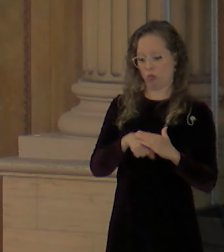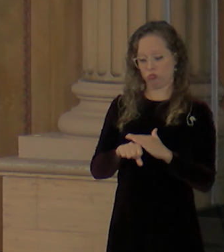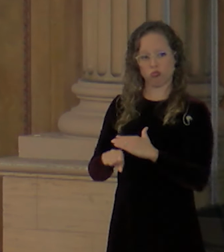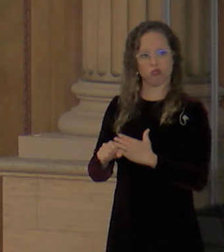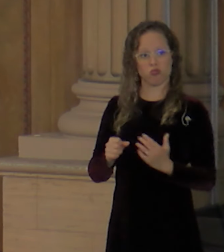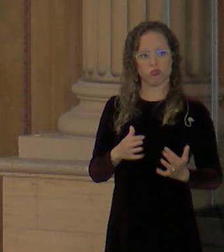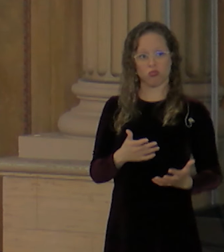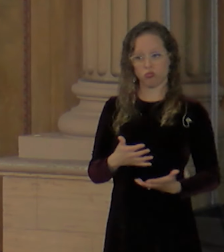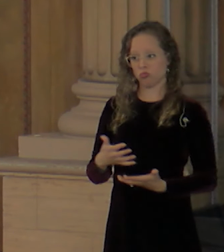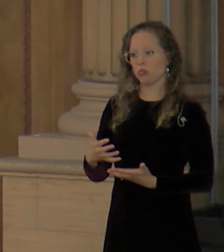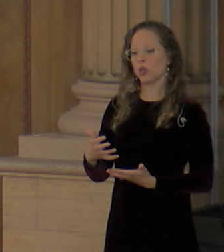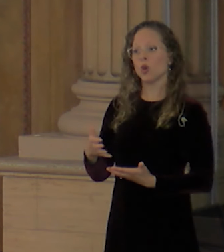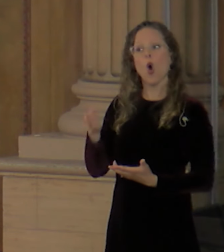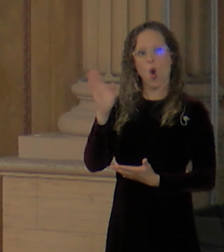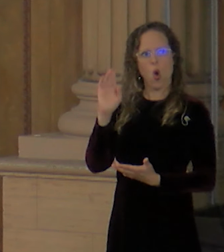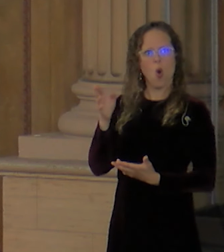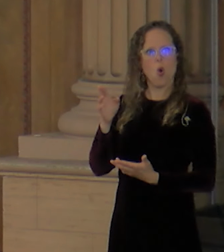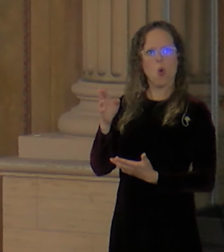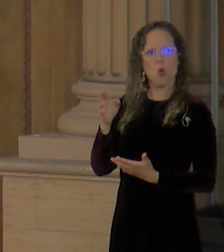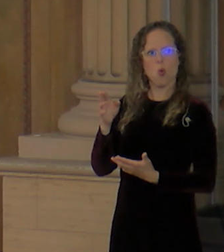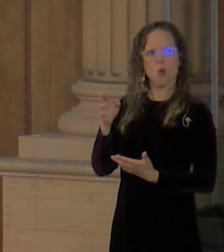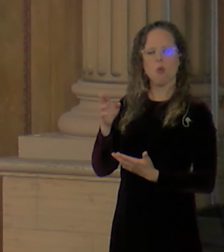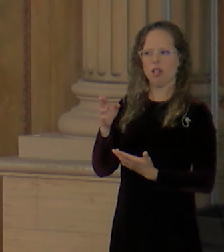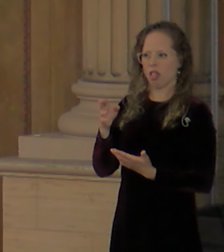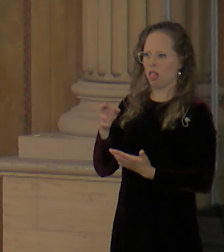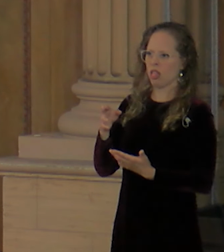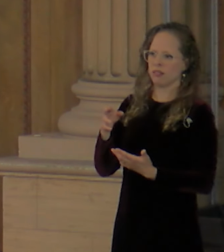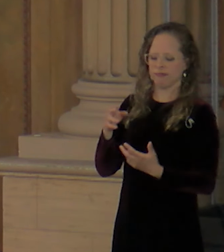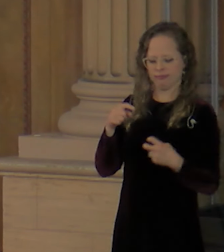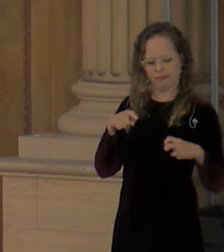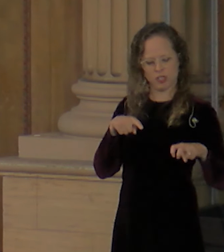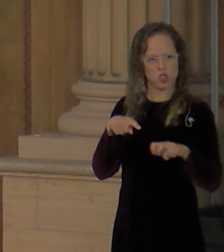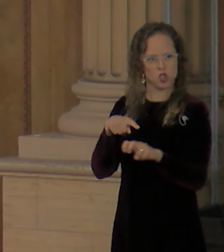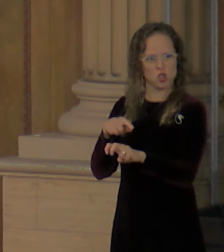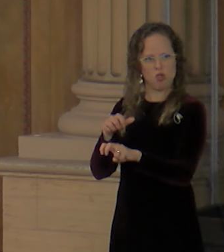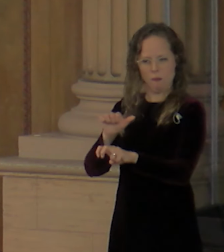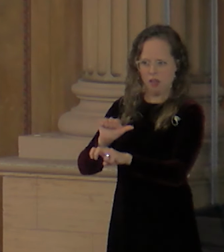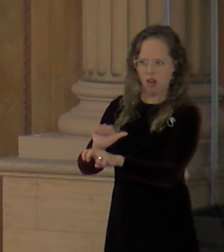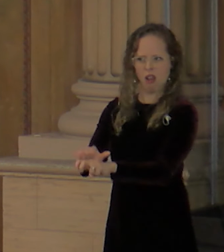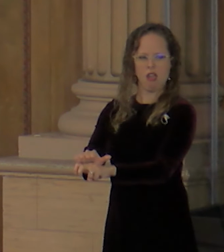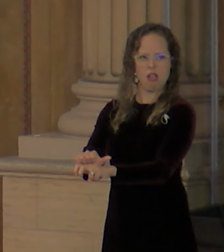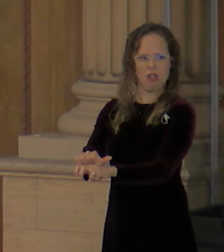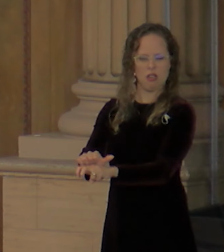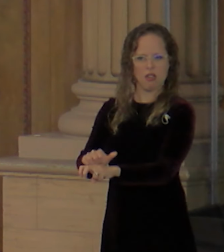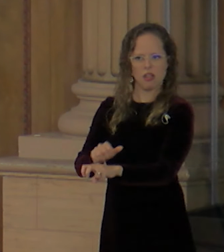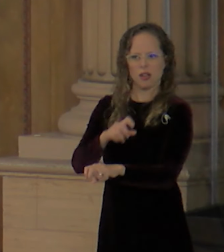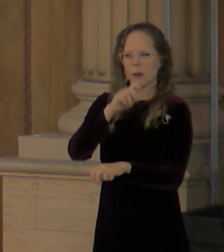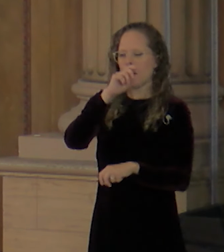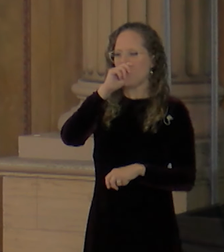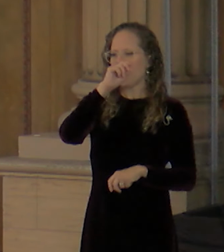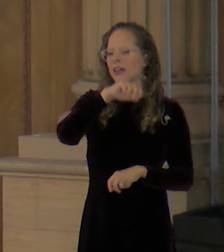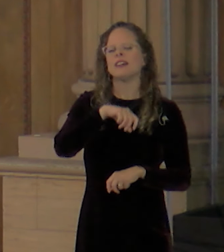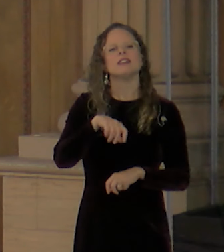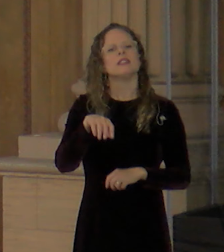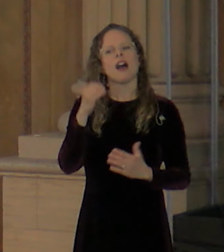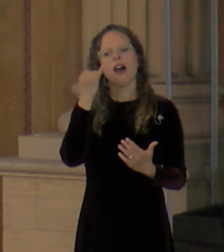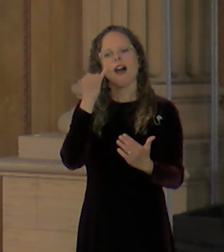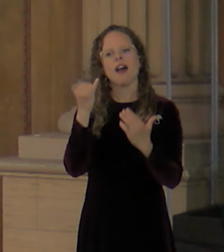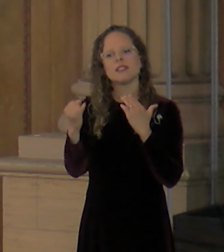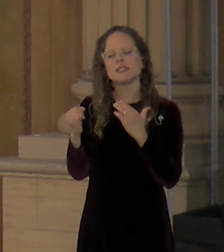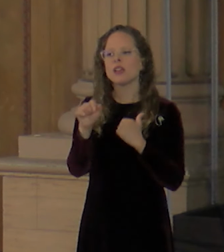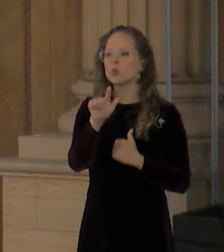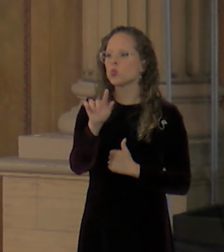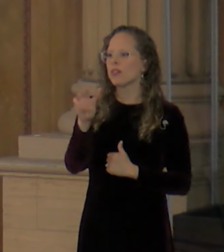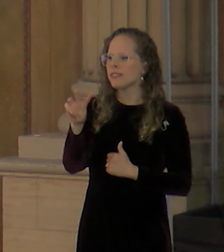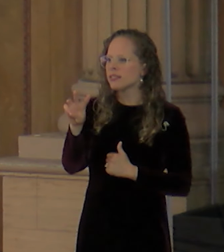serpent. It's guaranteed from the very beginning. You go to Isaiah chapter 26, and the nation of Israel is praying,